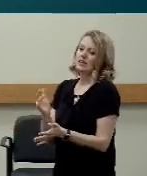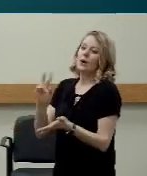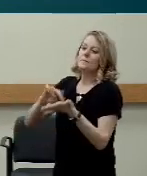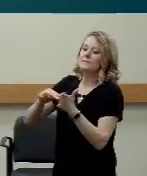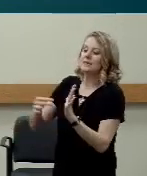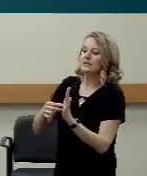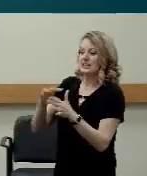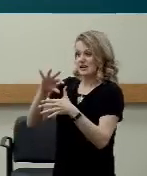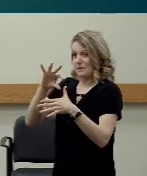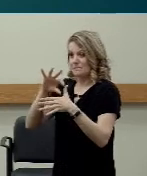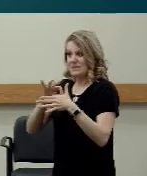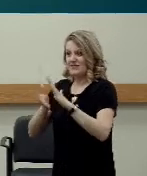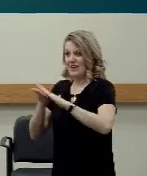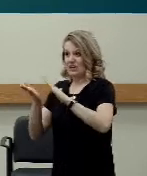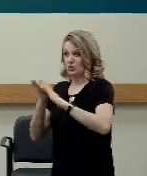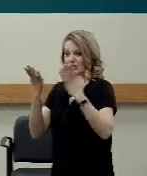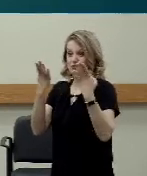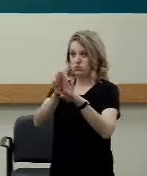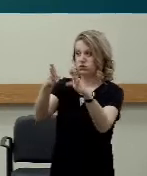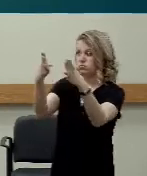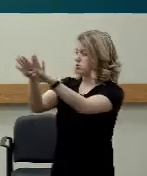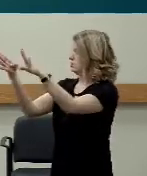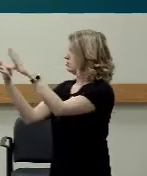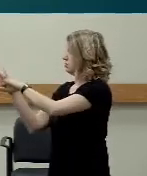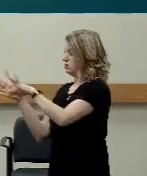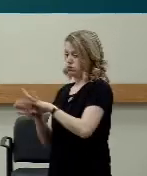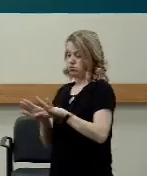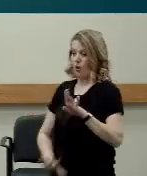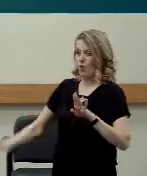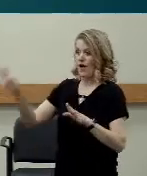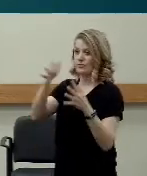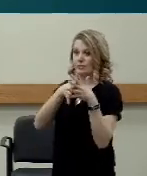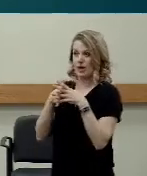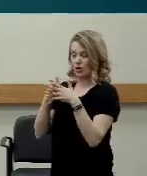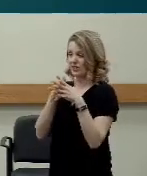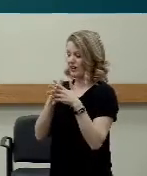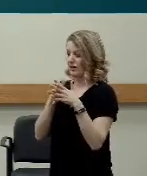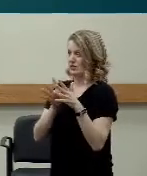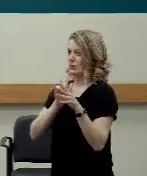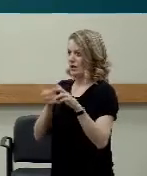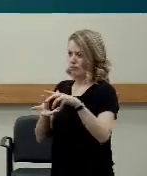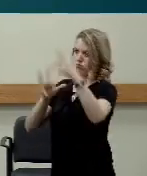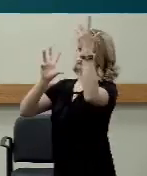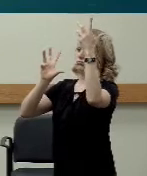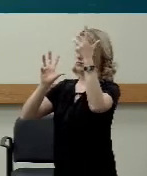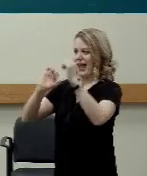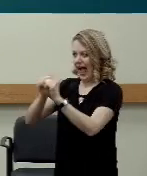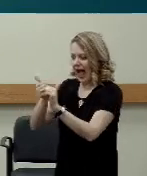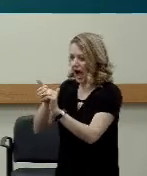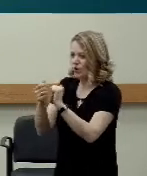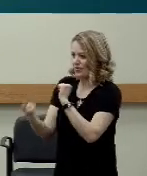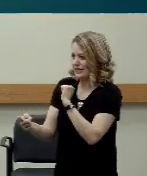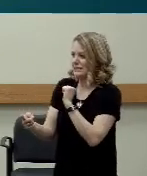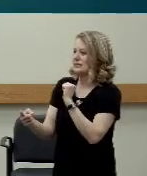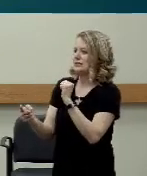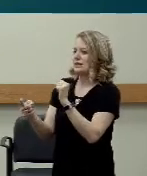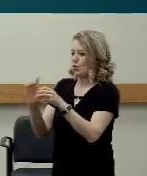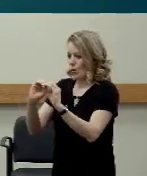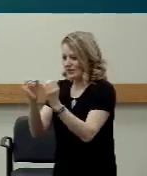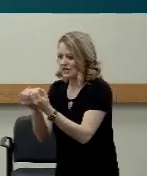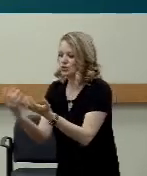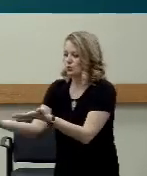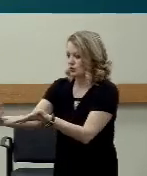plants closing around the nation have already disrupted the supply chain, and we fear there are